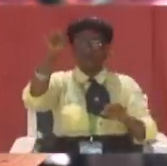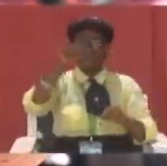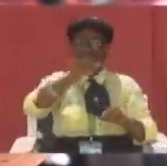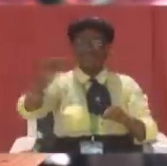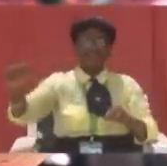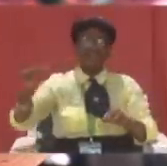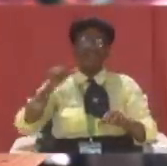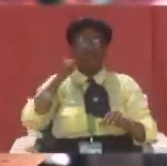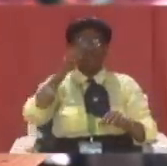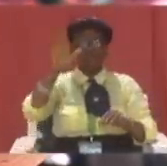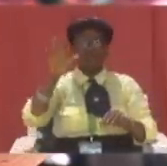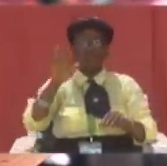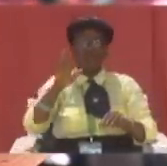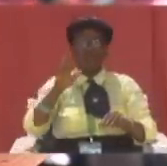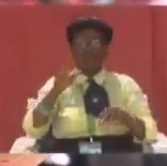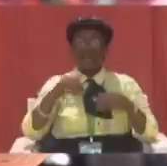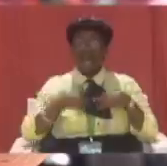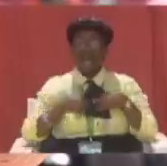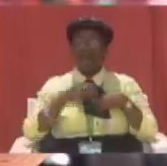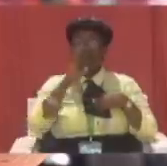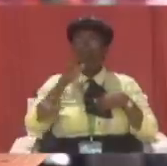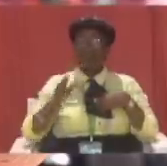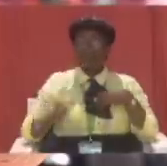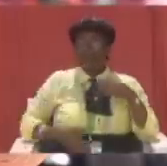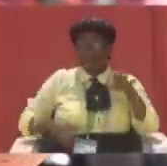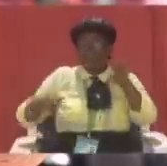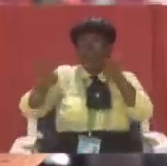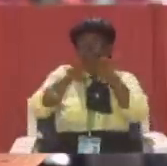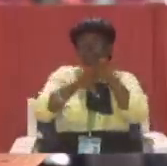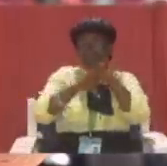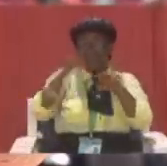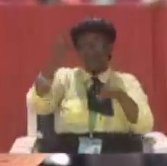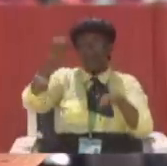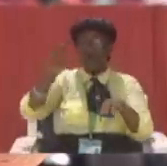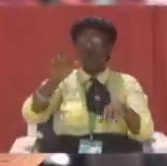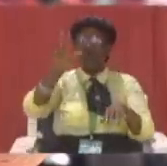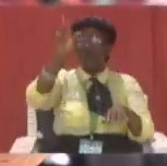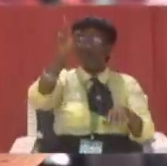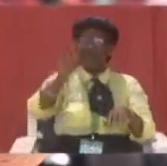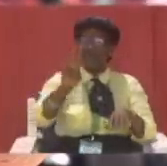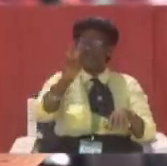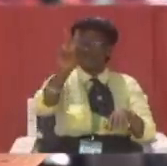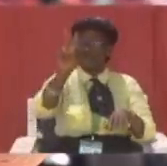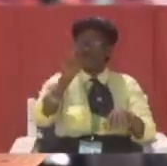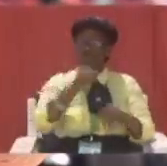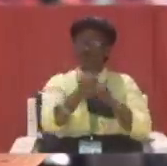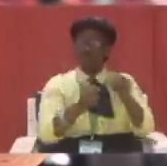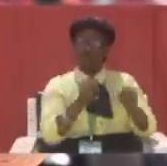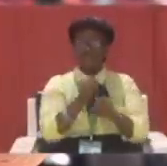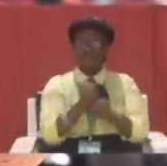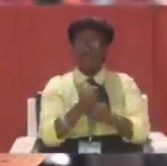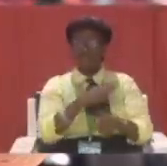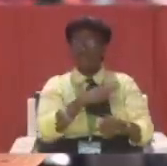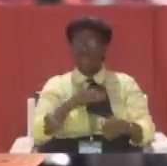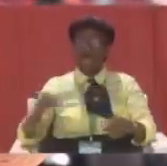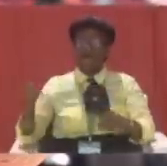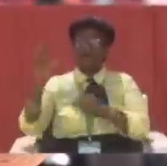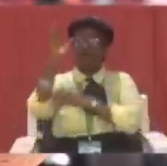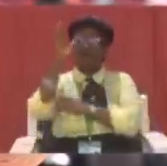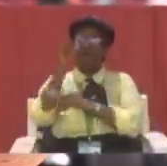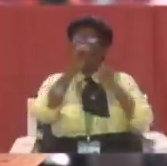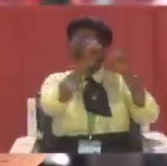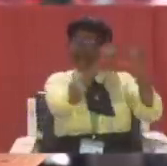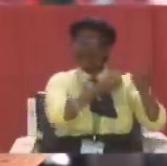woman had been barren for 32 years, and God answered her.